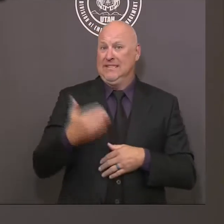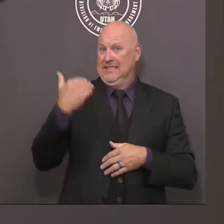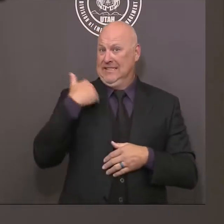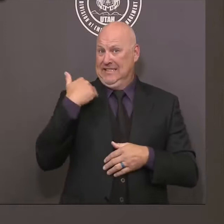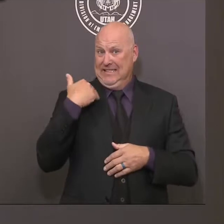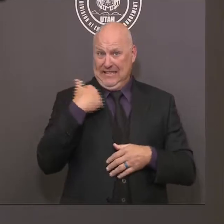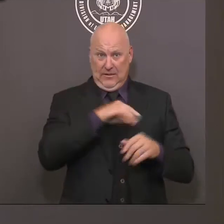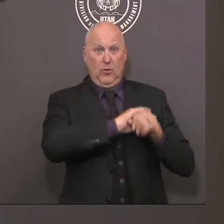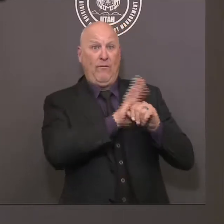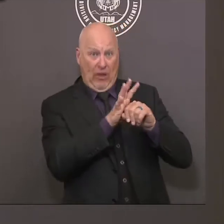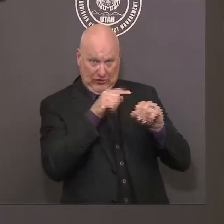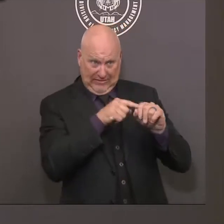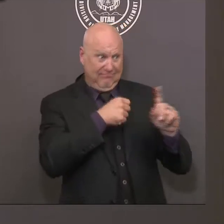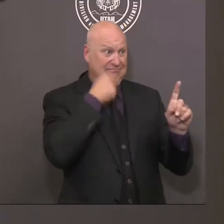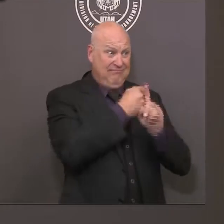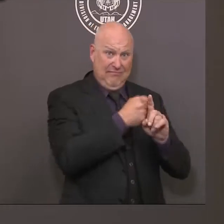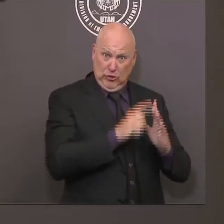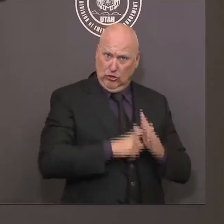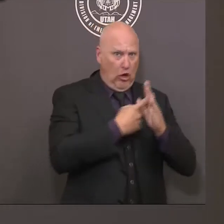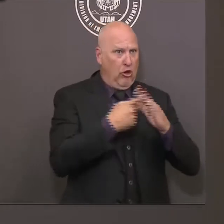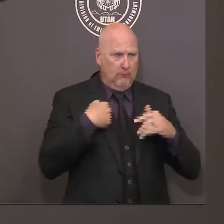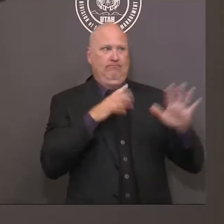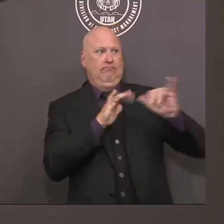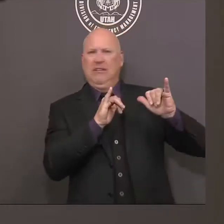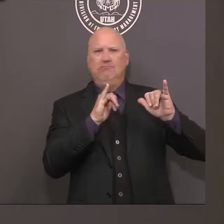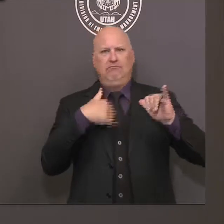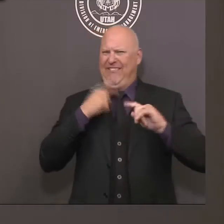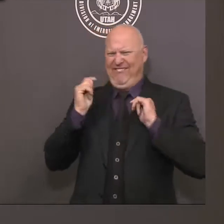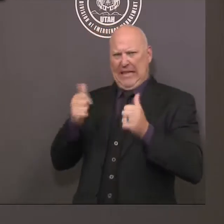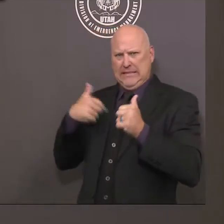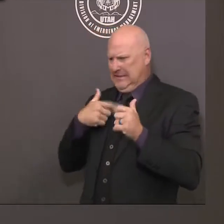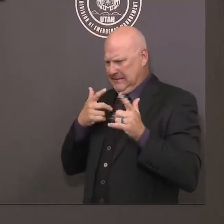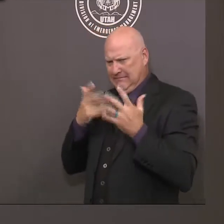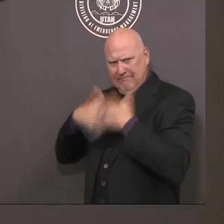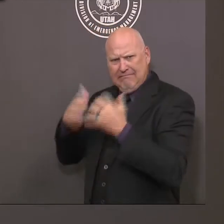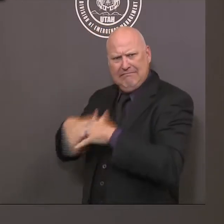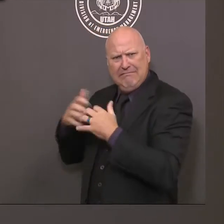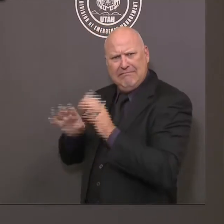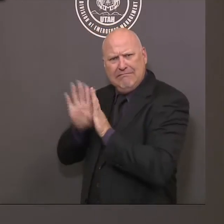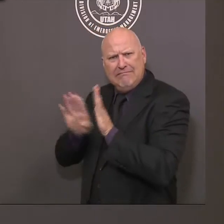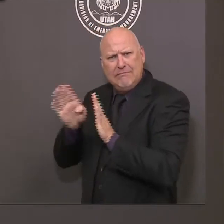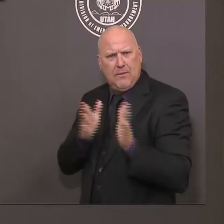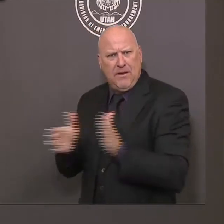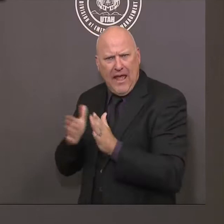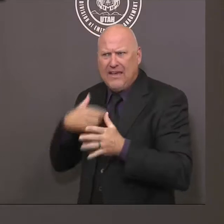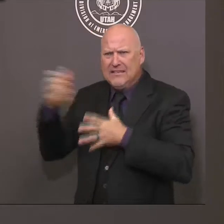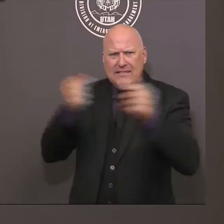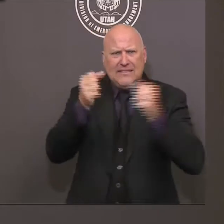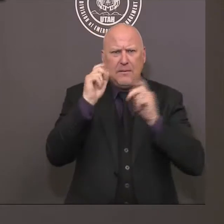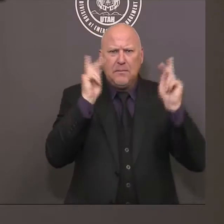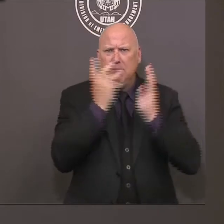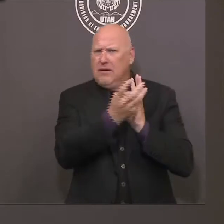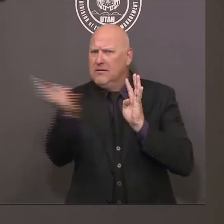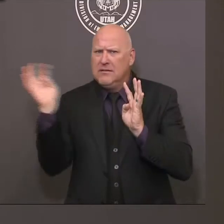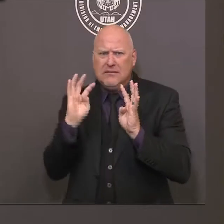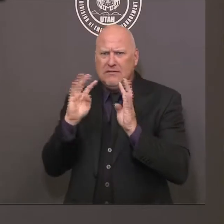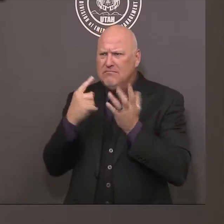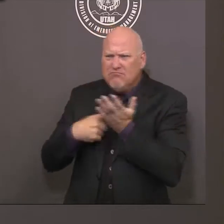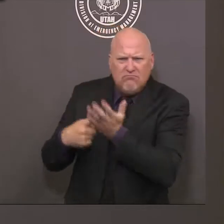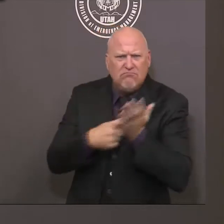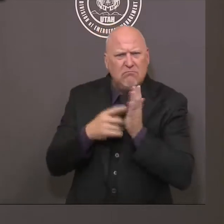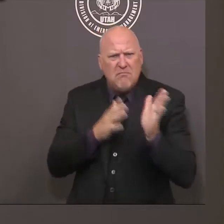of what do we do and where do we go and how do we navigate the troubled waters and get us to a safe haven of